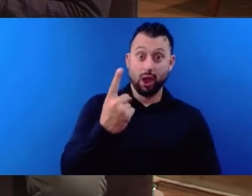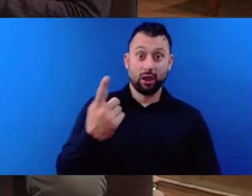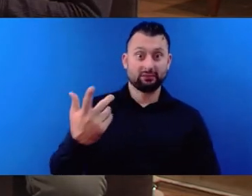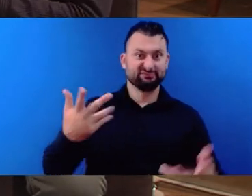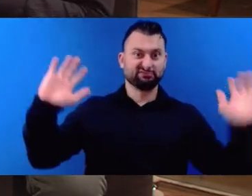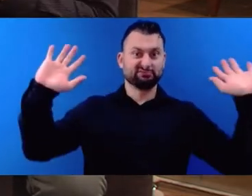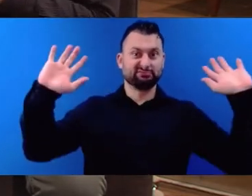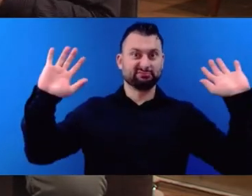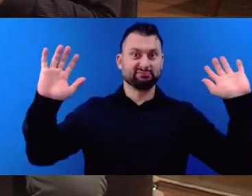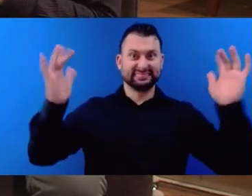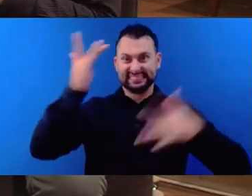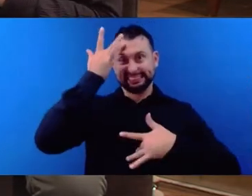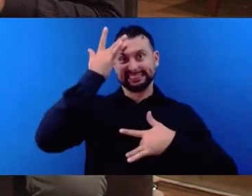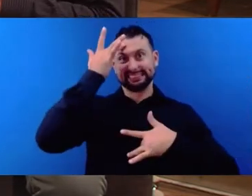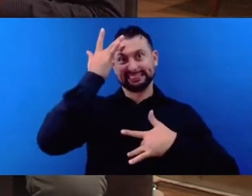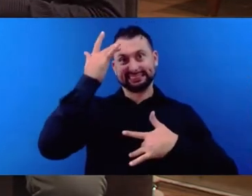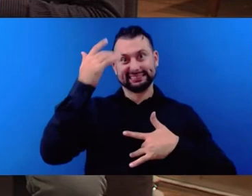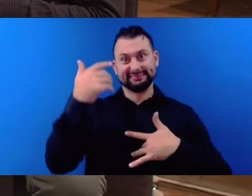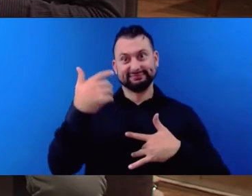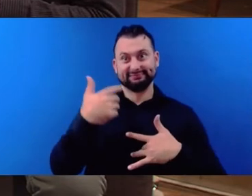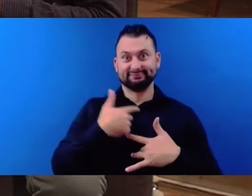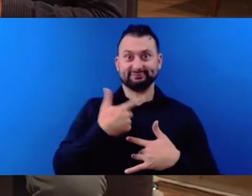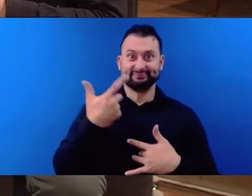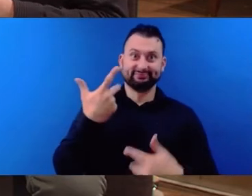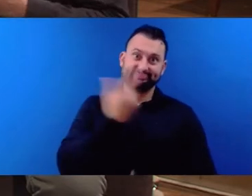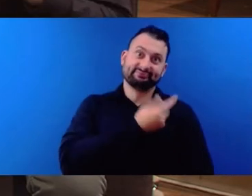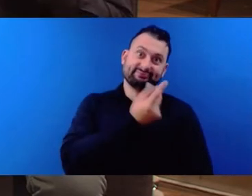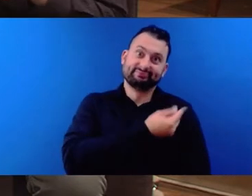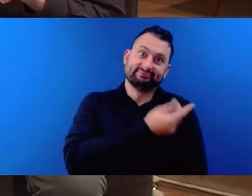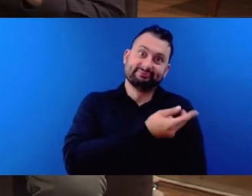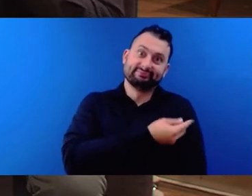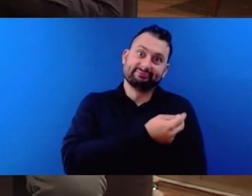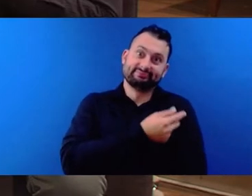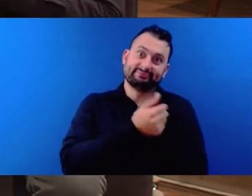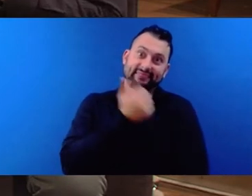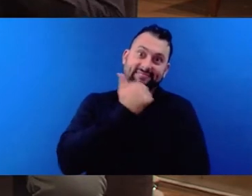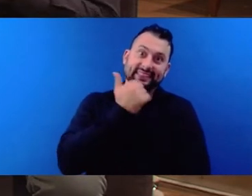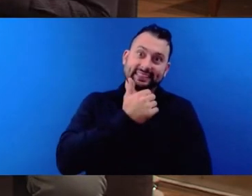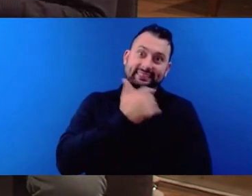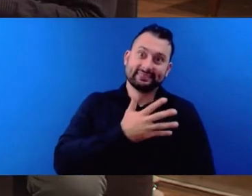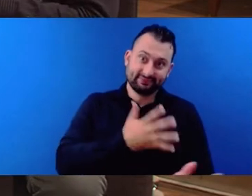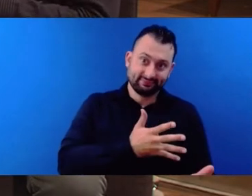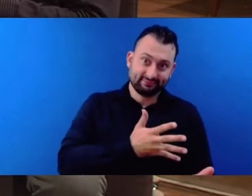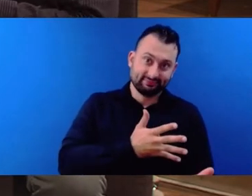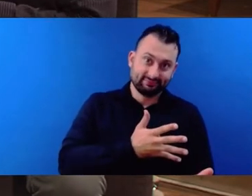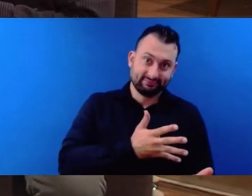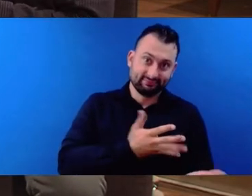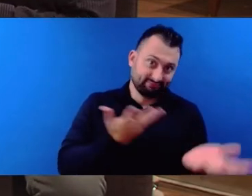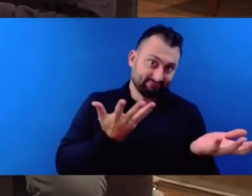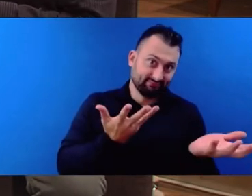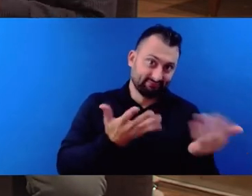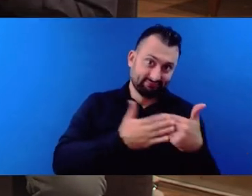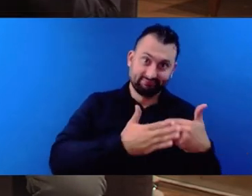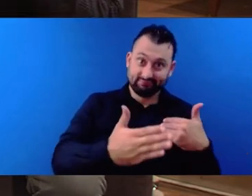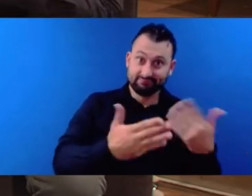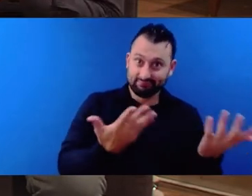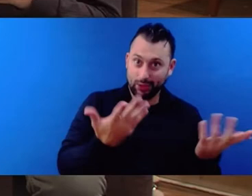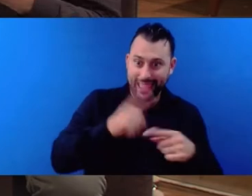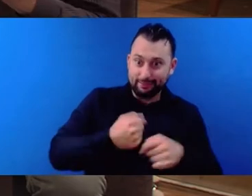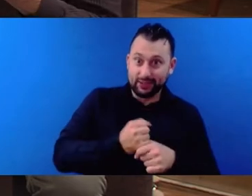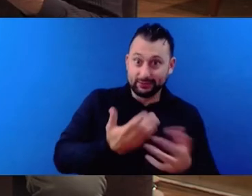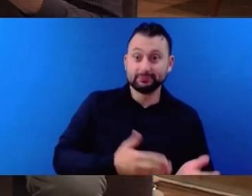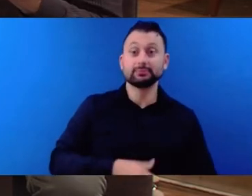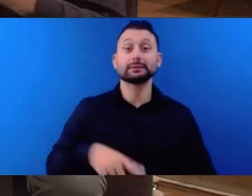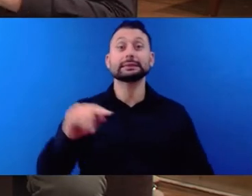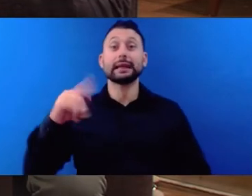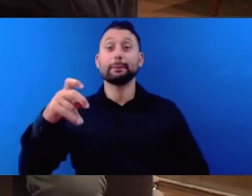fixed, obviously. It's something that's in the system. Type 2, if I don't want to develop type 2 later on